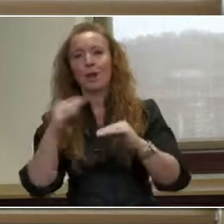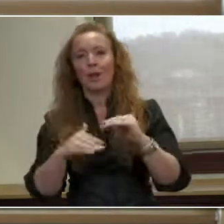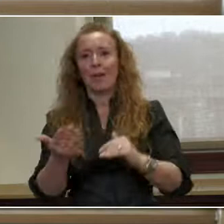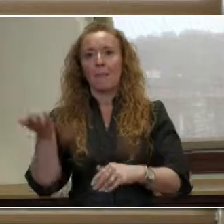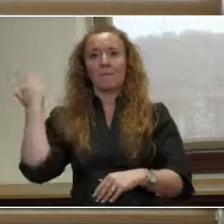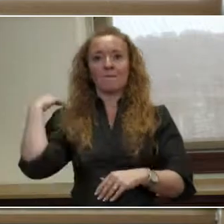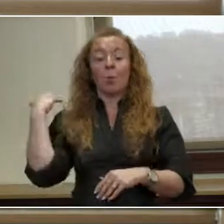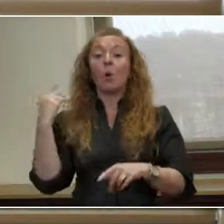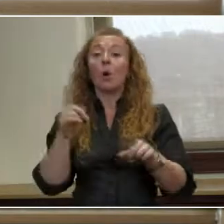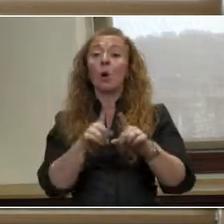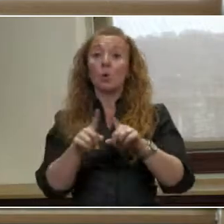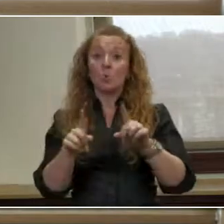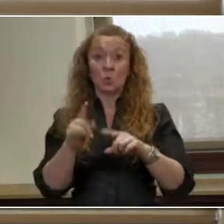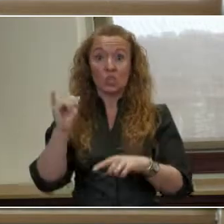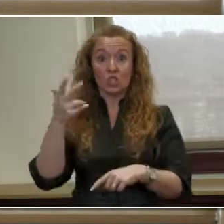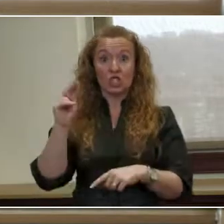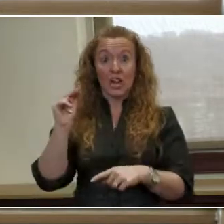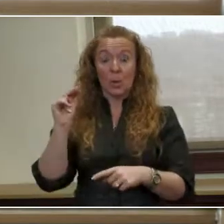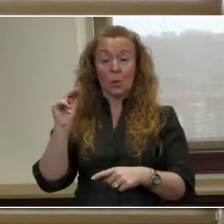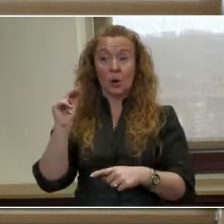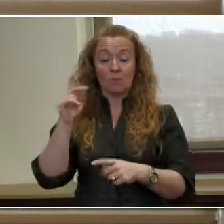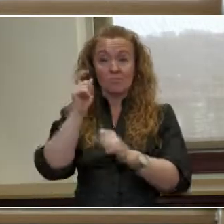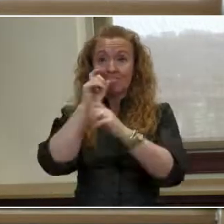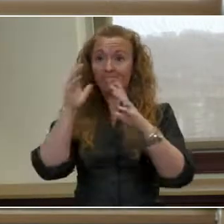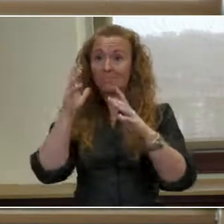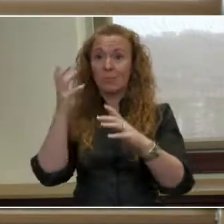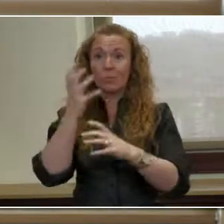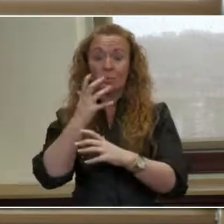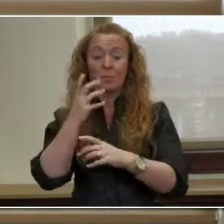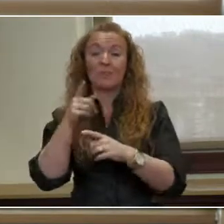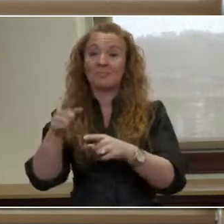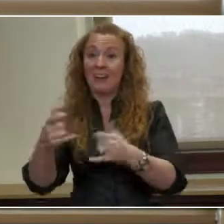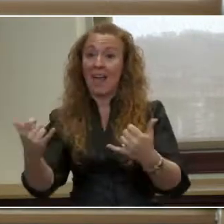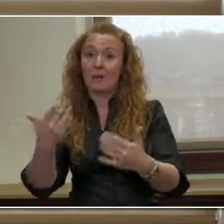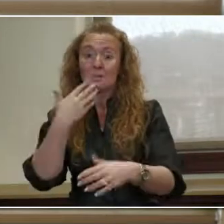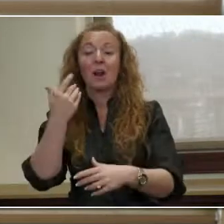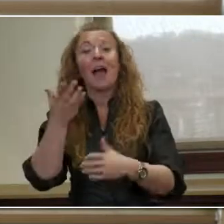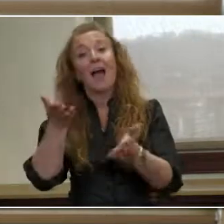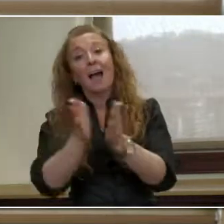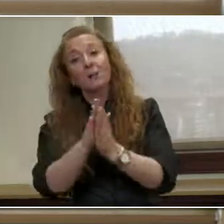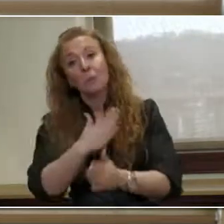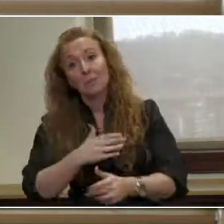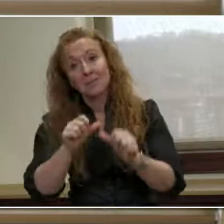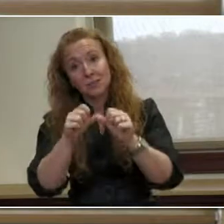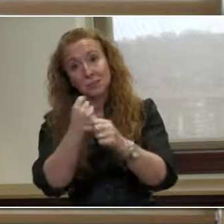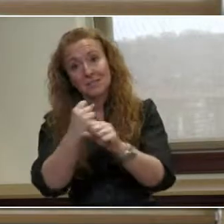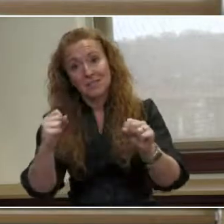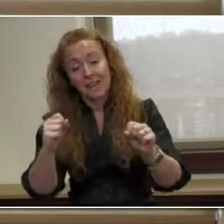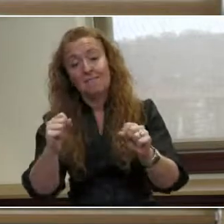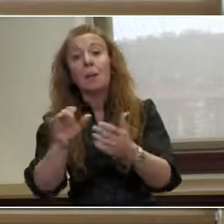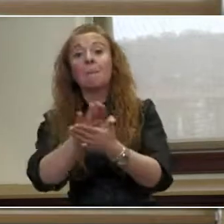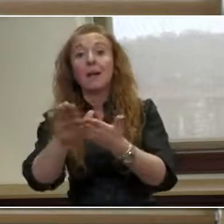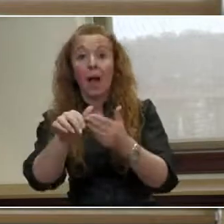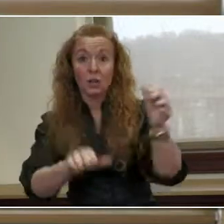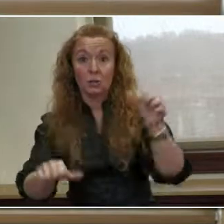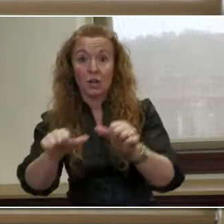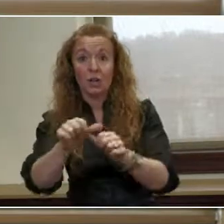and certainly better than it did in January. With that, I ask you to please be safe and be kind. Thank you for your time.